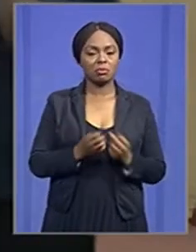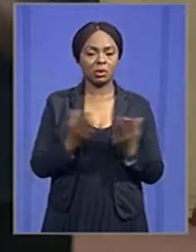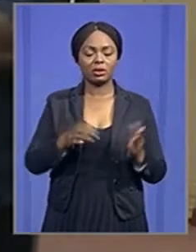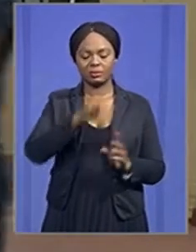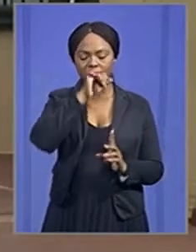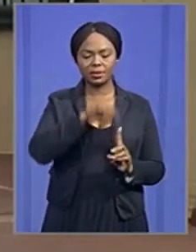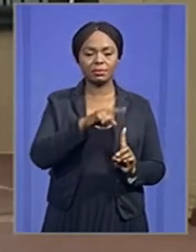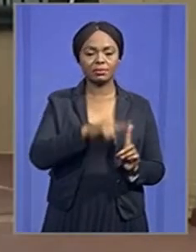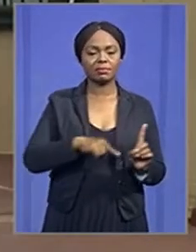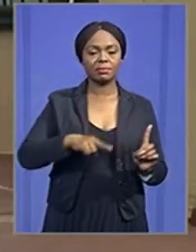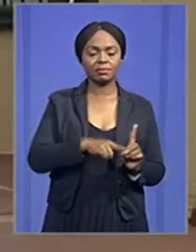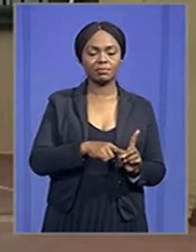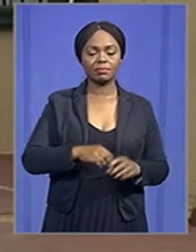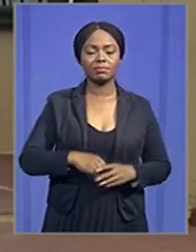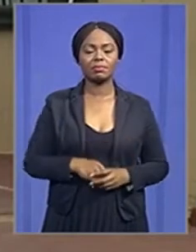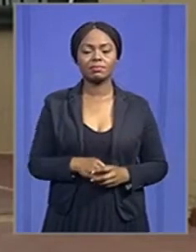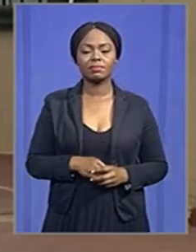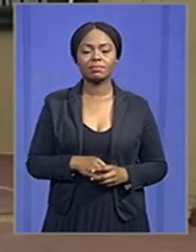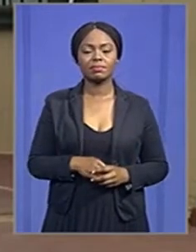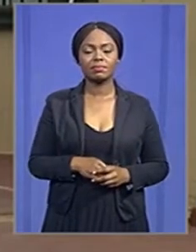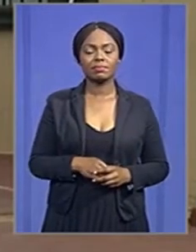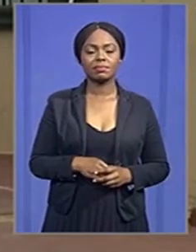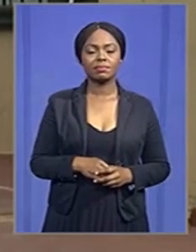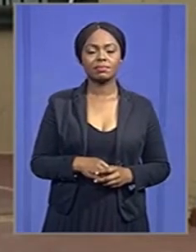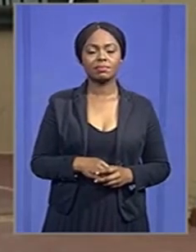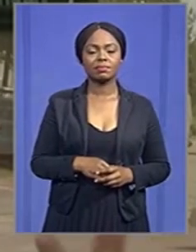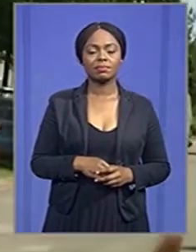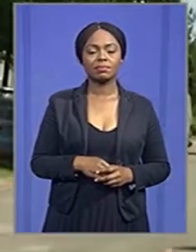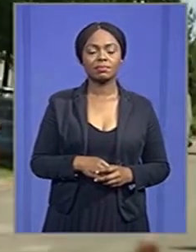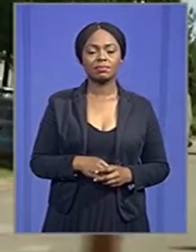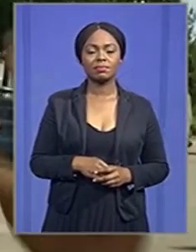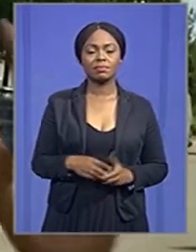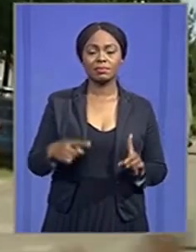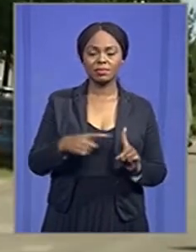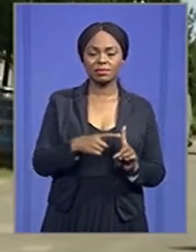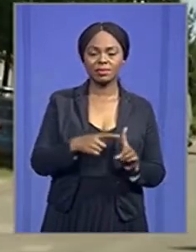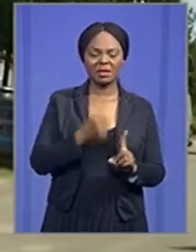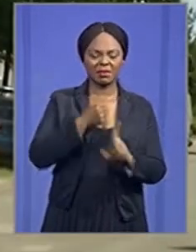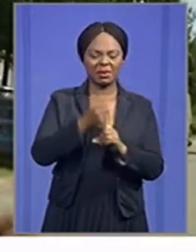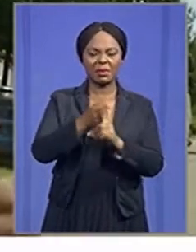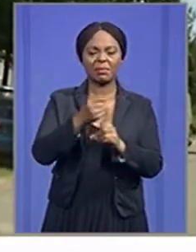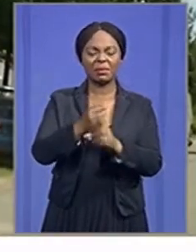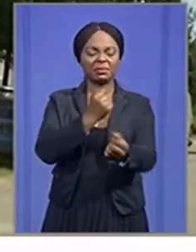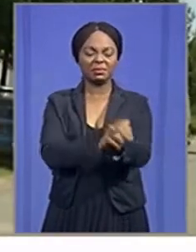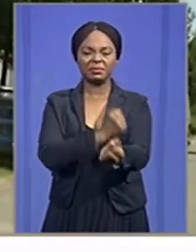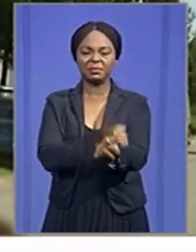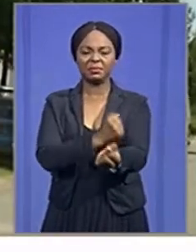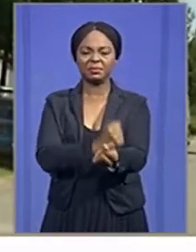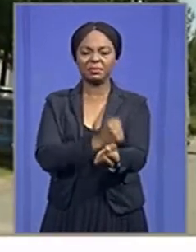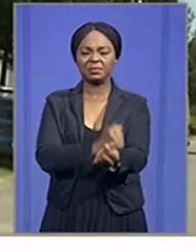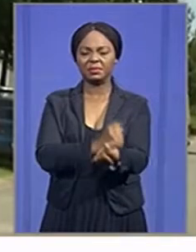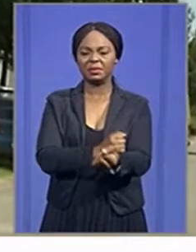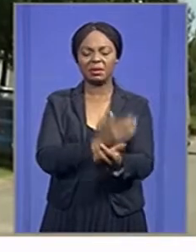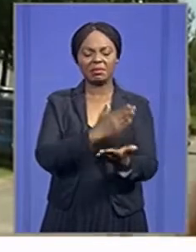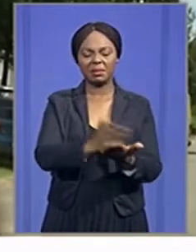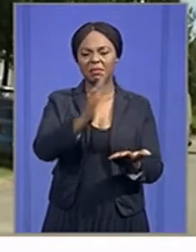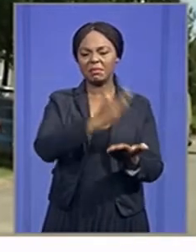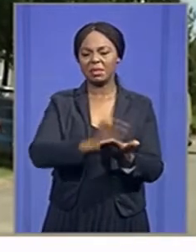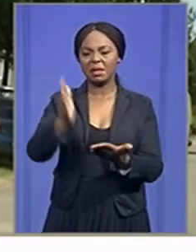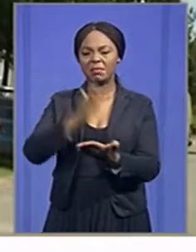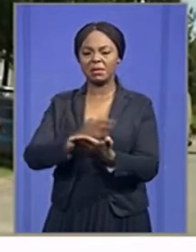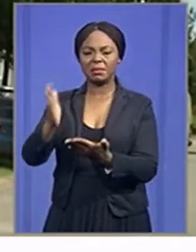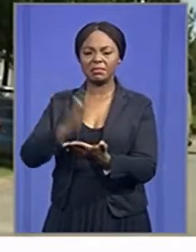botho bja montshepi tša bošego yo. She collected all the drug dealers in our community during the lockdown period. She take